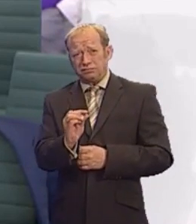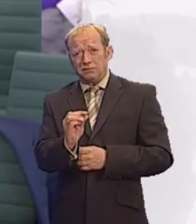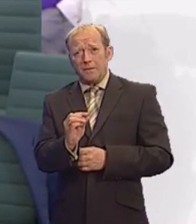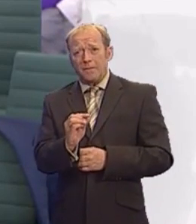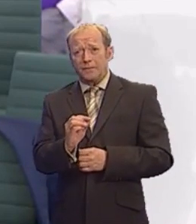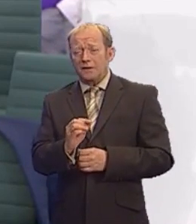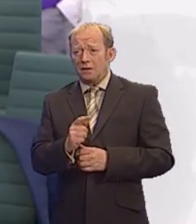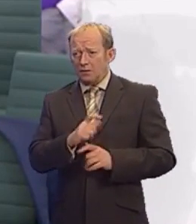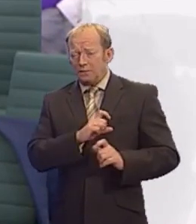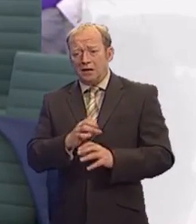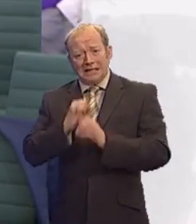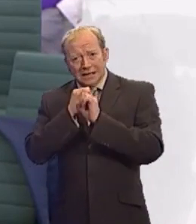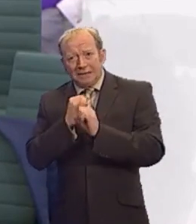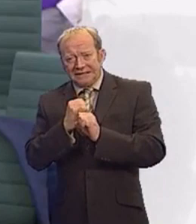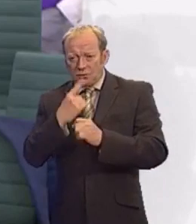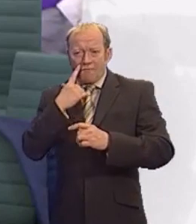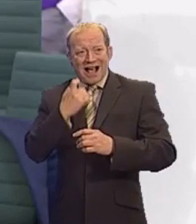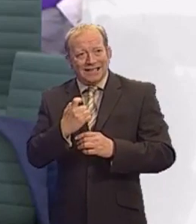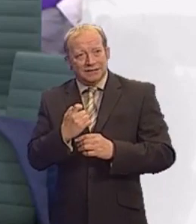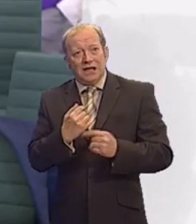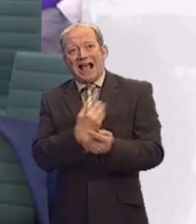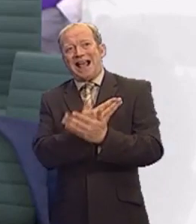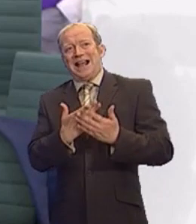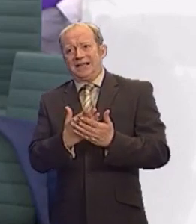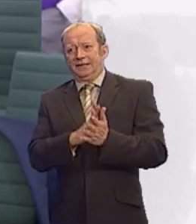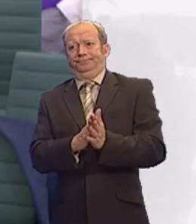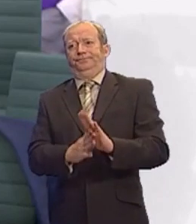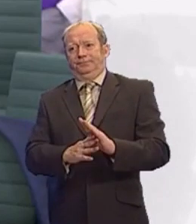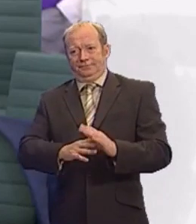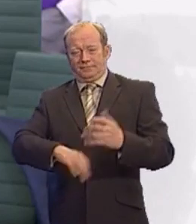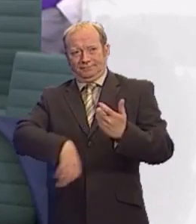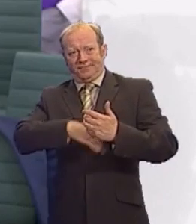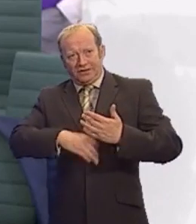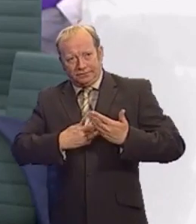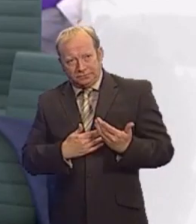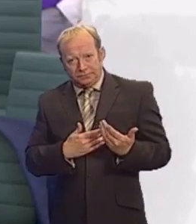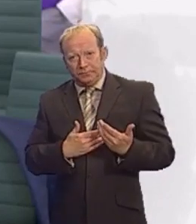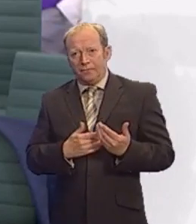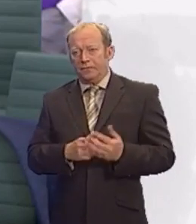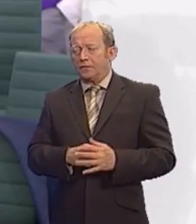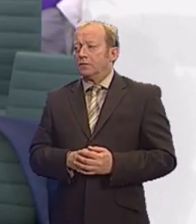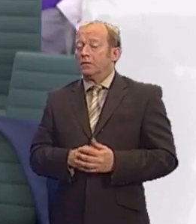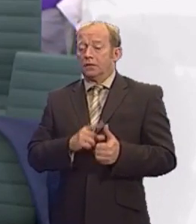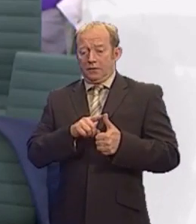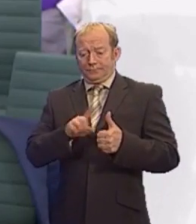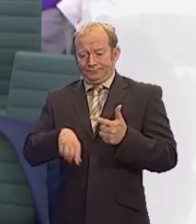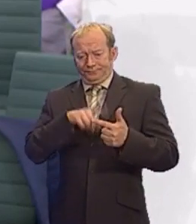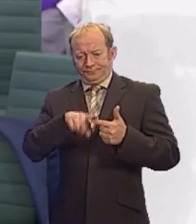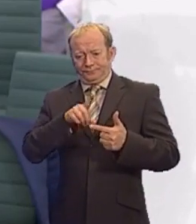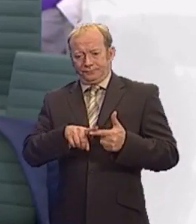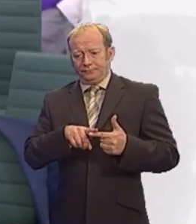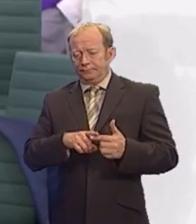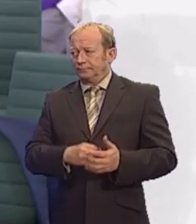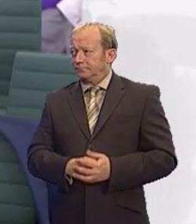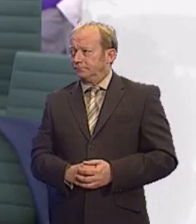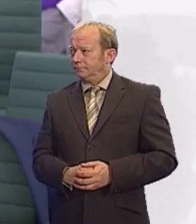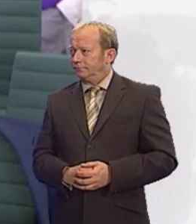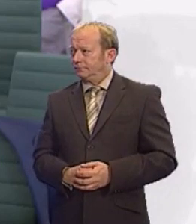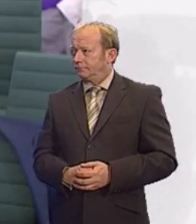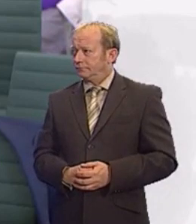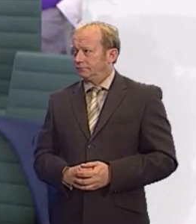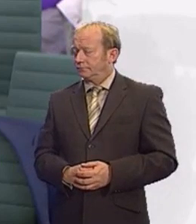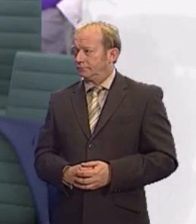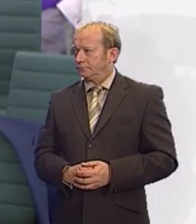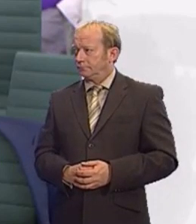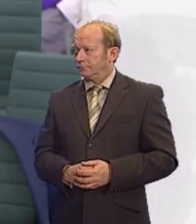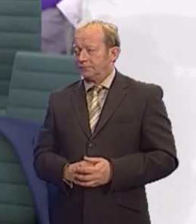remain committed to sort of rooting that out at any time. So on that point. The second point you make, as you